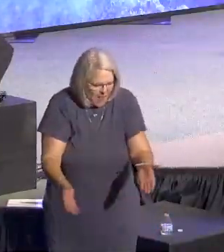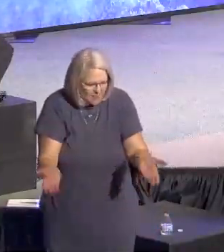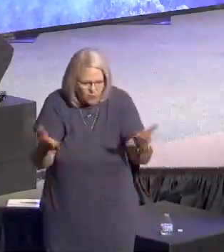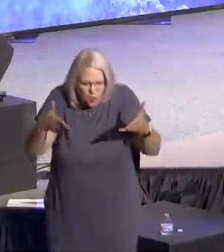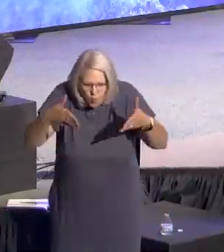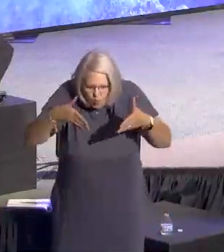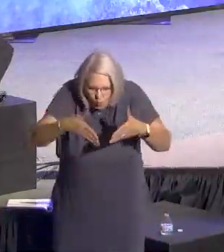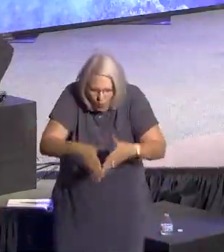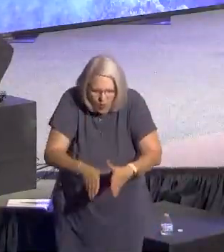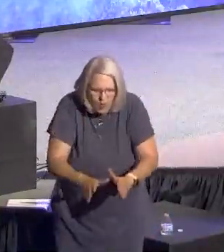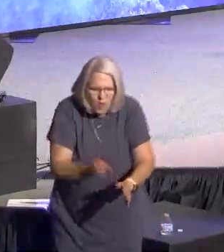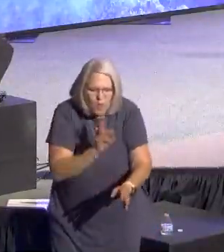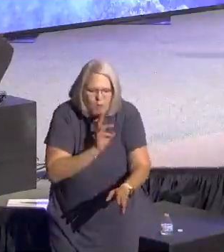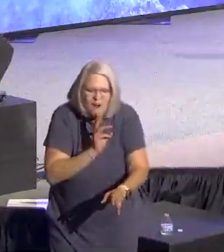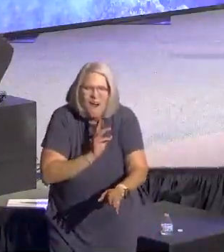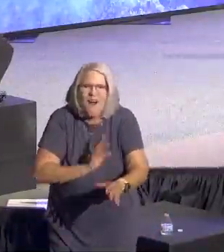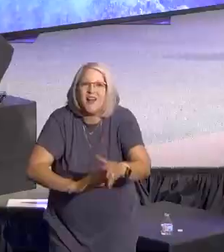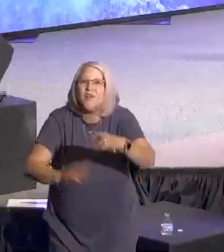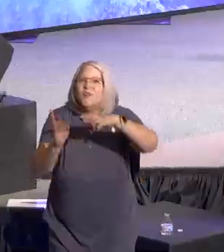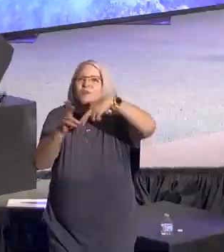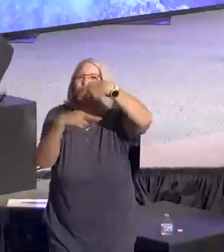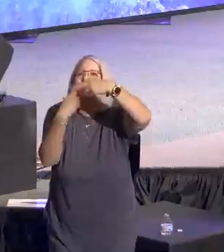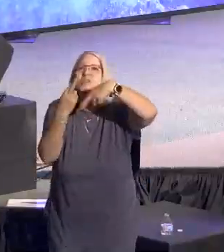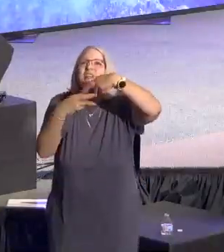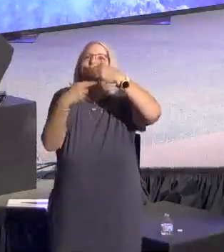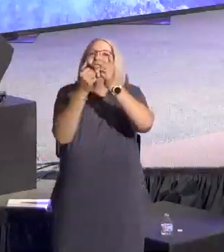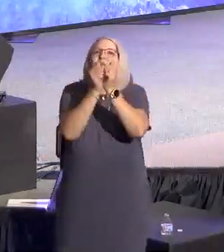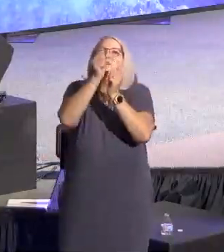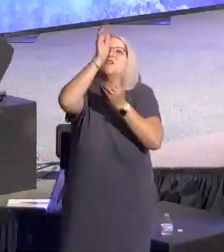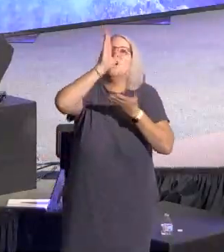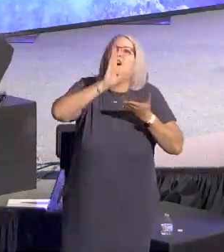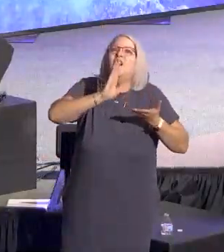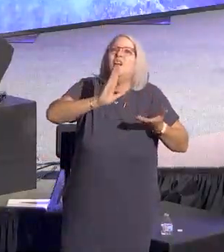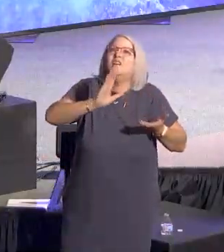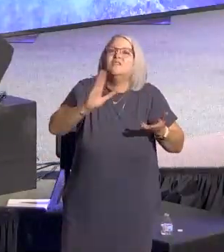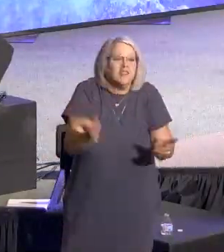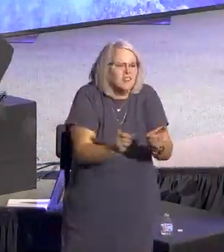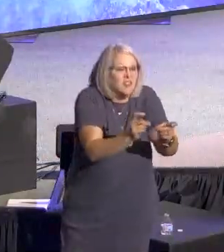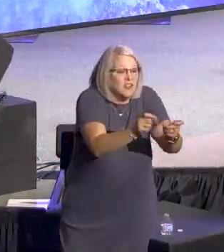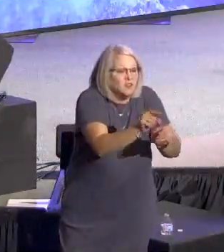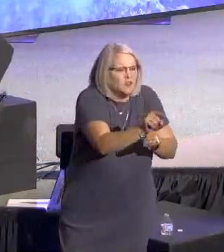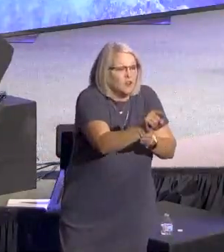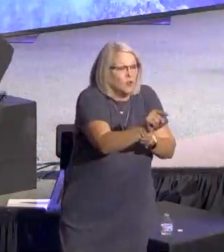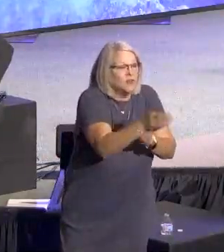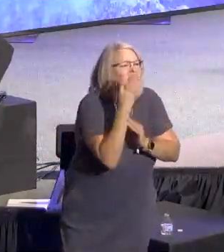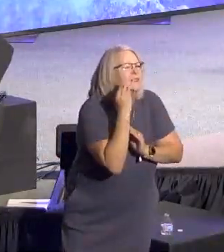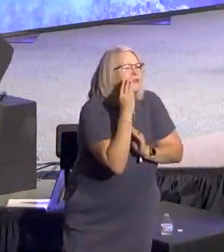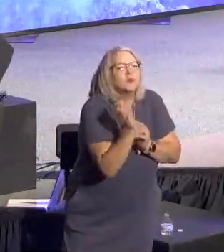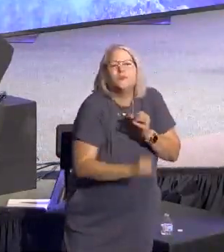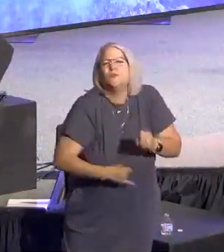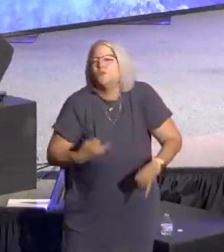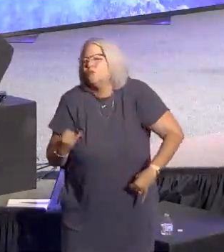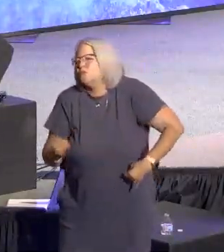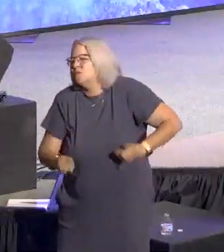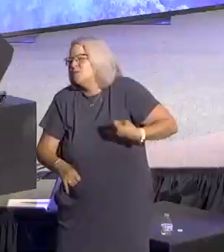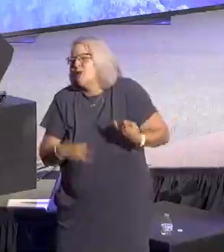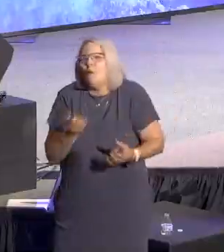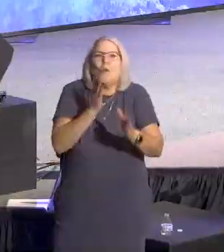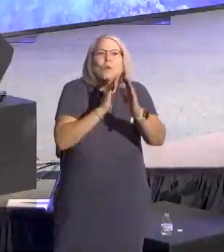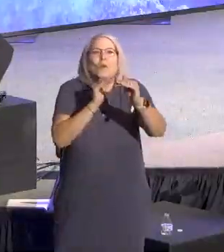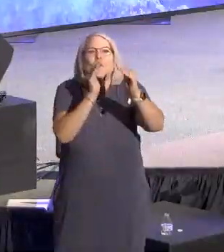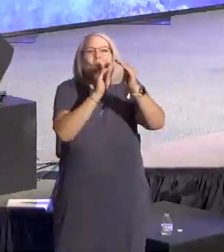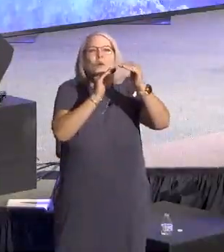depths of that relationship that God offers us. To experience the joy and the